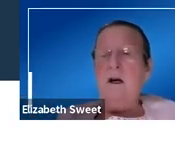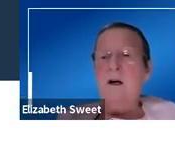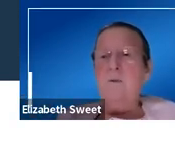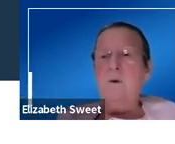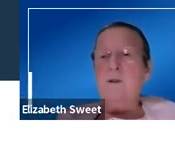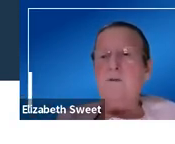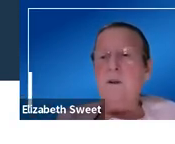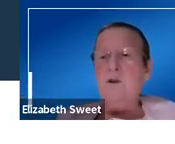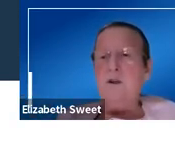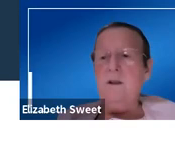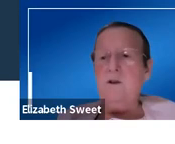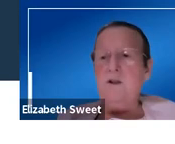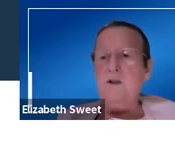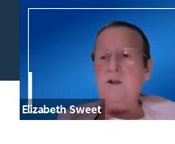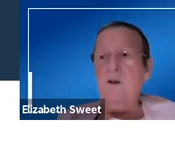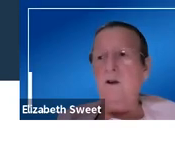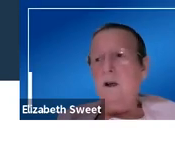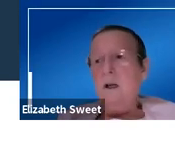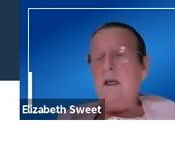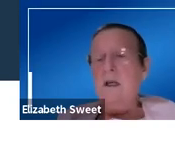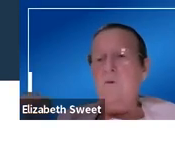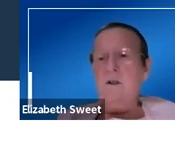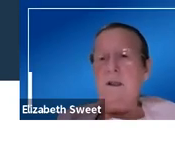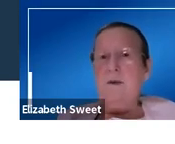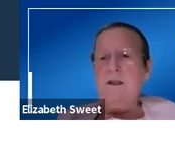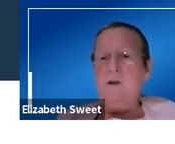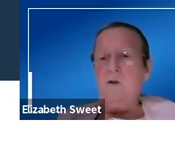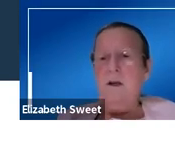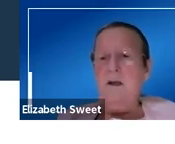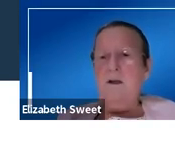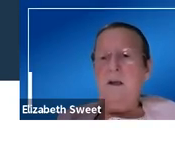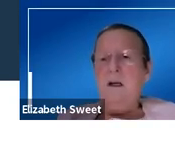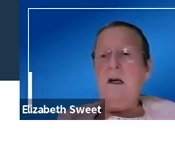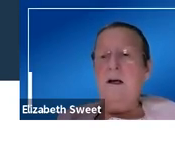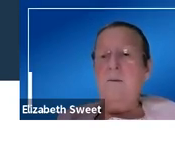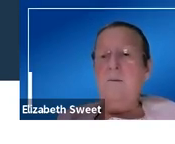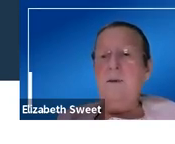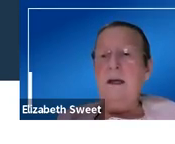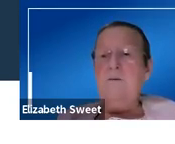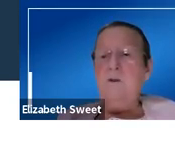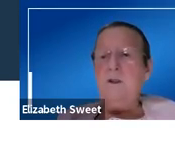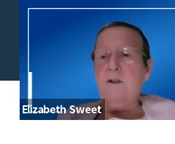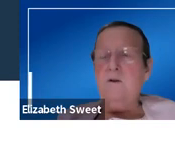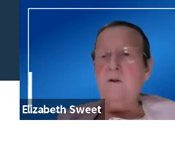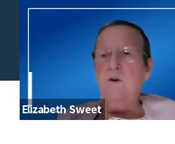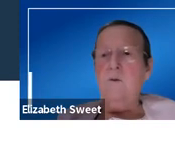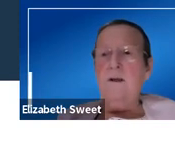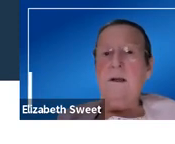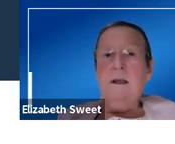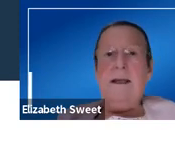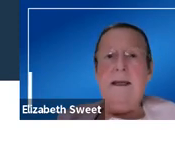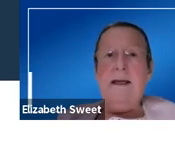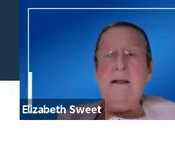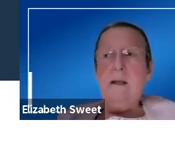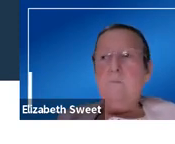was finishing their senior year, he was in basic training at Fort Sill, Oklahoma